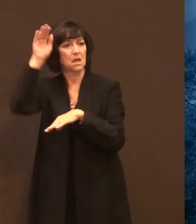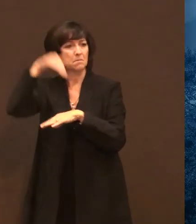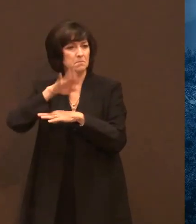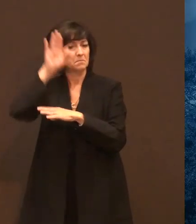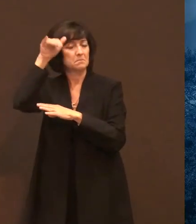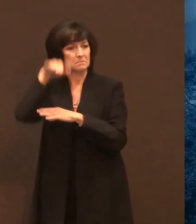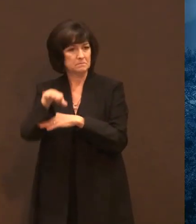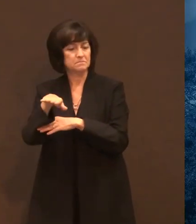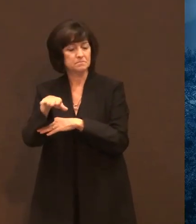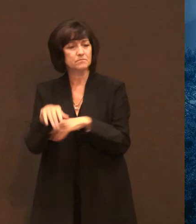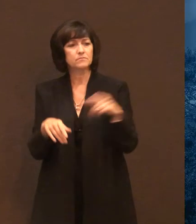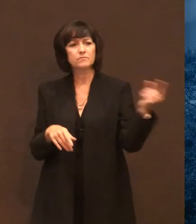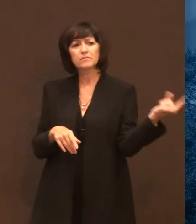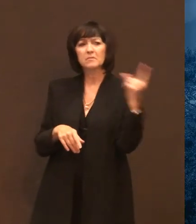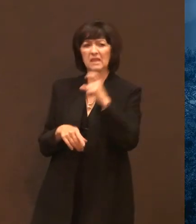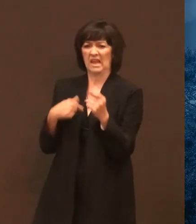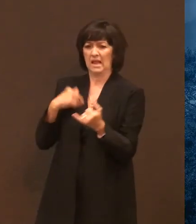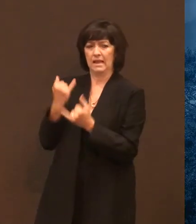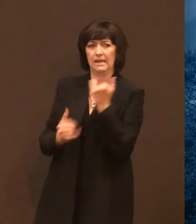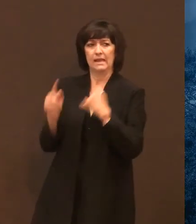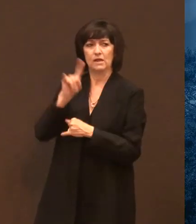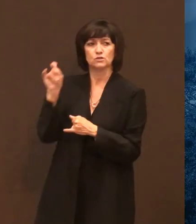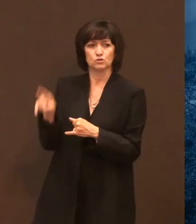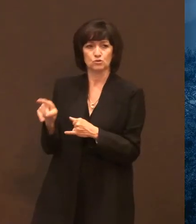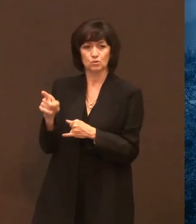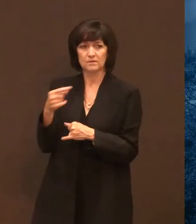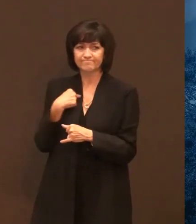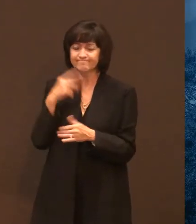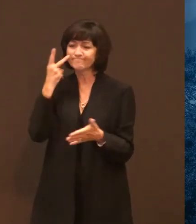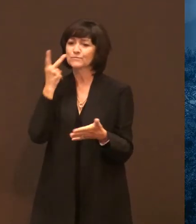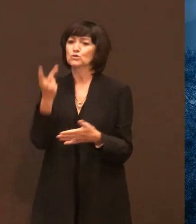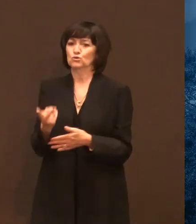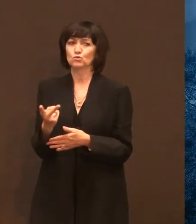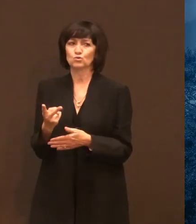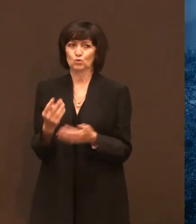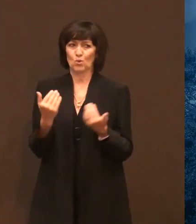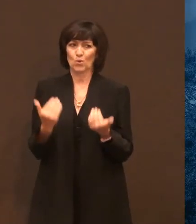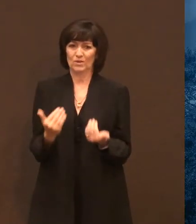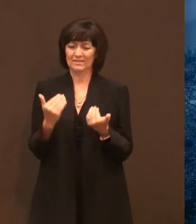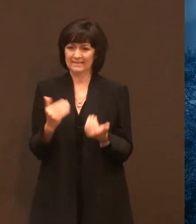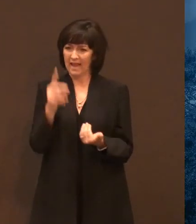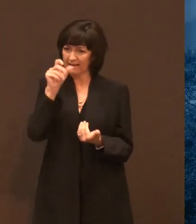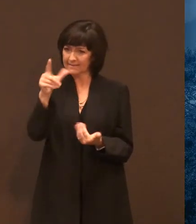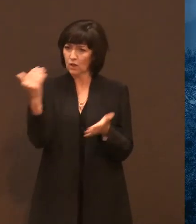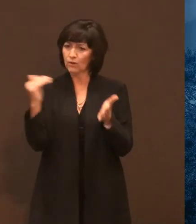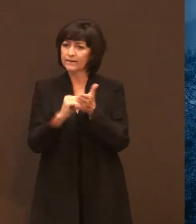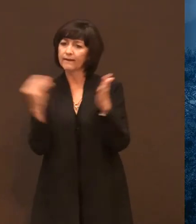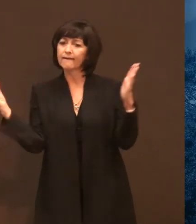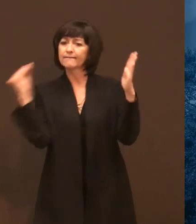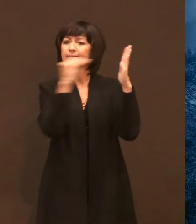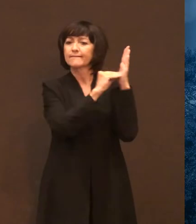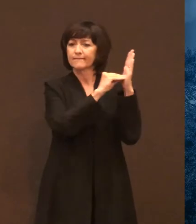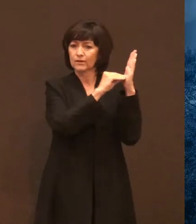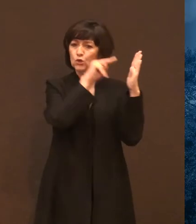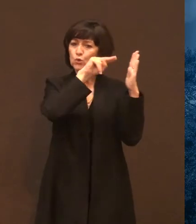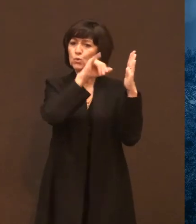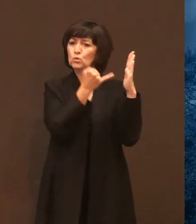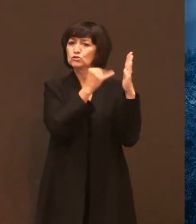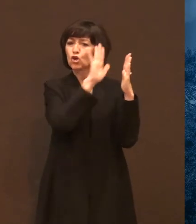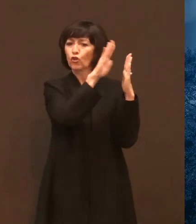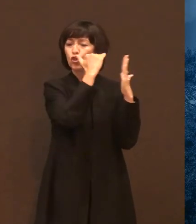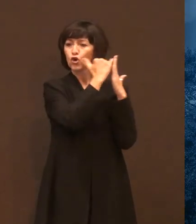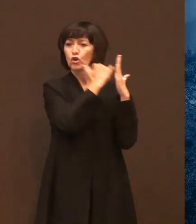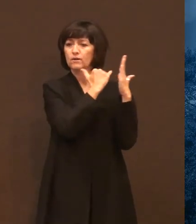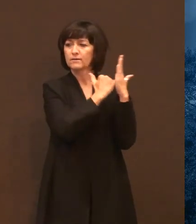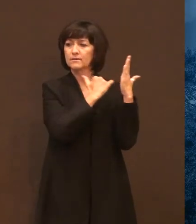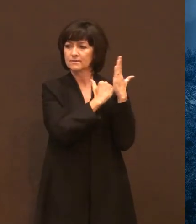question, but I wanted to, Delaware is back on New Jersey and New York's travel advisory quarantine list, and Governor, I wanted to see if you wanted to react to that. Yeah, I'm